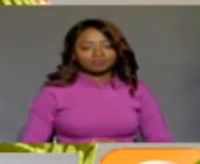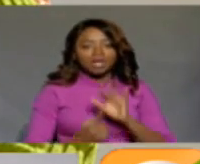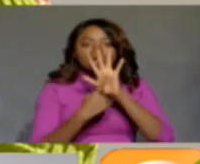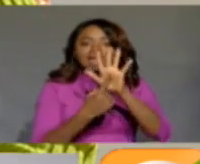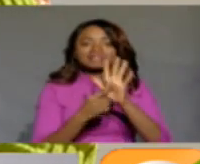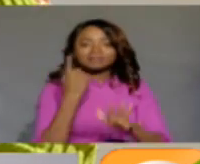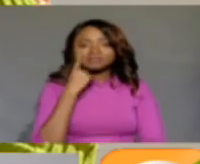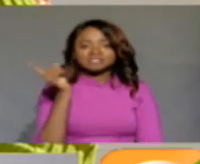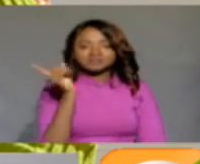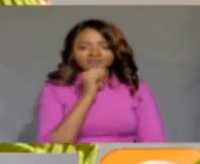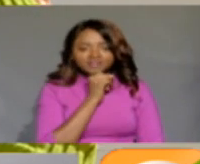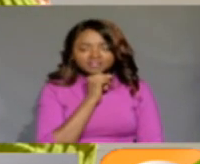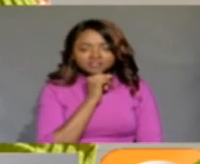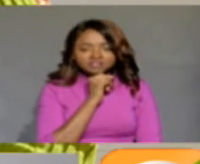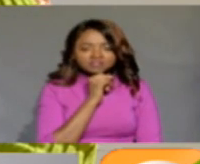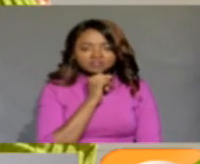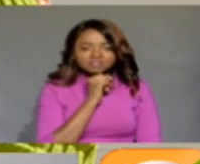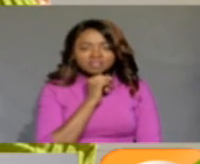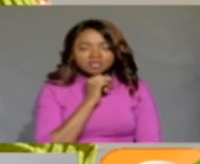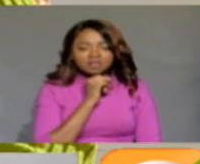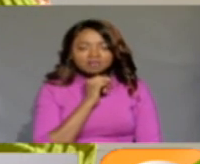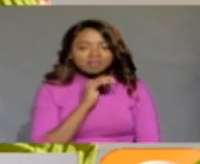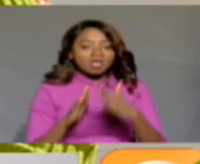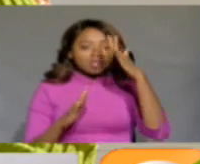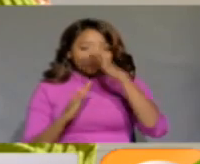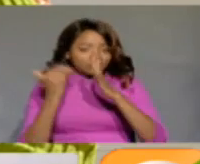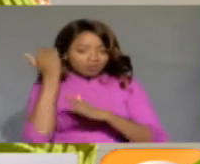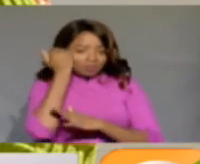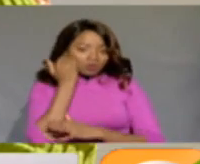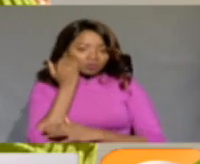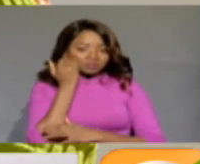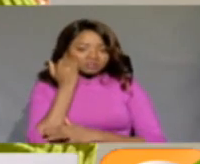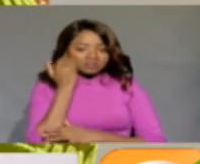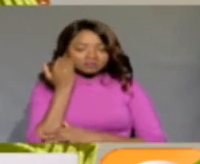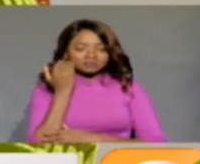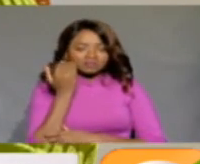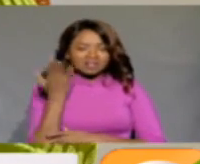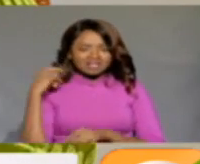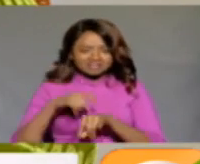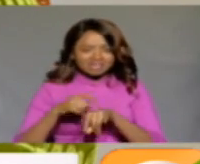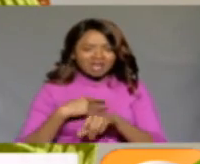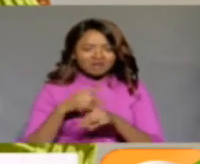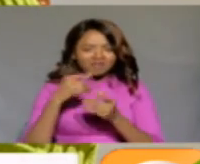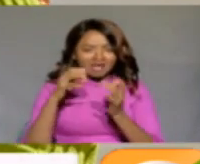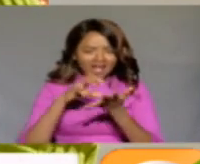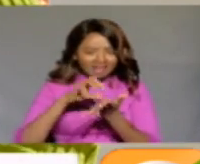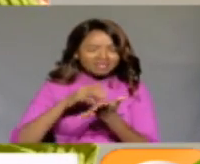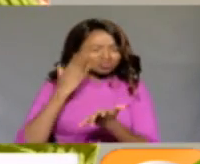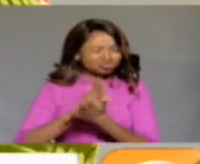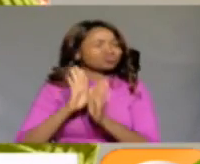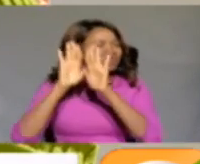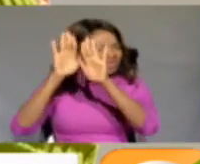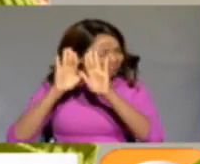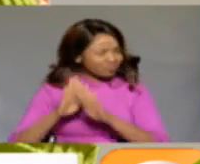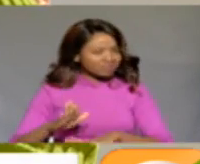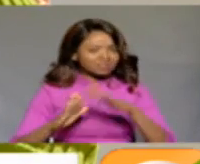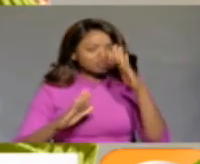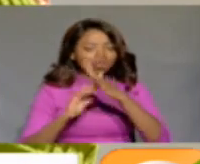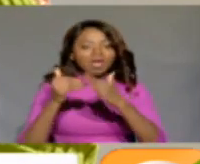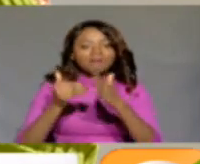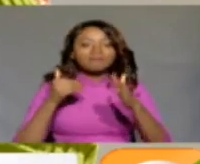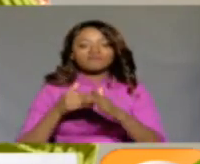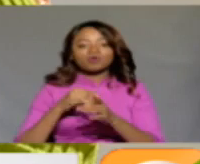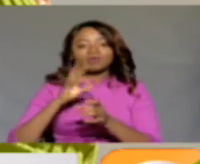you saw, and again I go back to the Supreme Court, which I've got issues with. You saw the Supreme Court the last time we had a matter, which was very, very important before the last